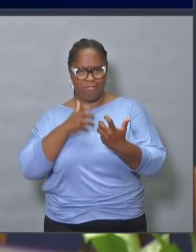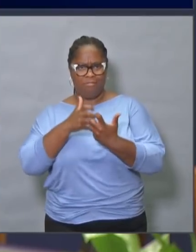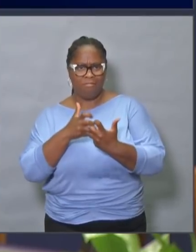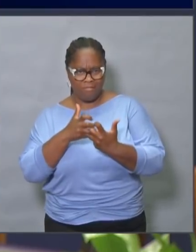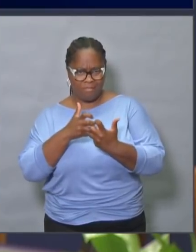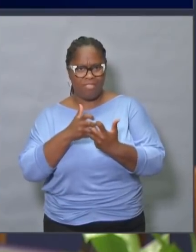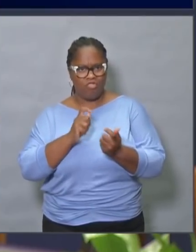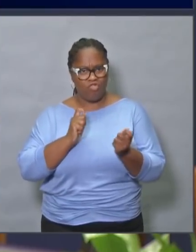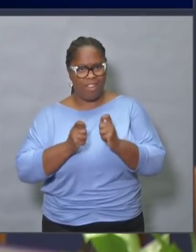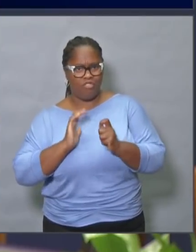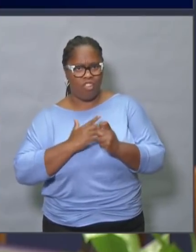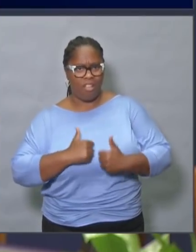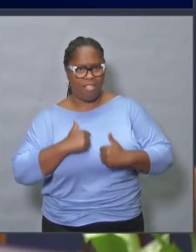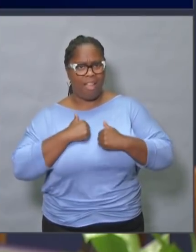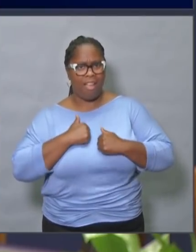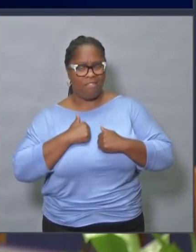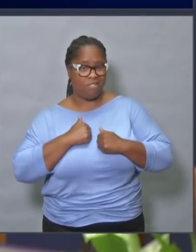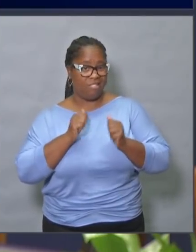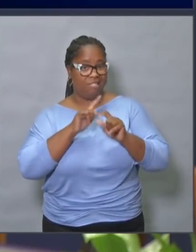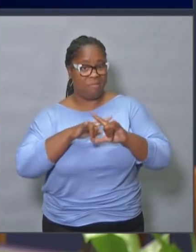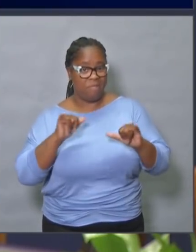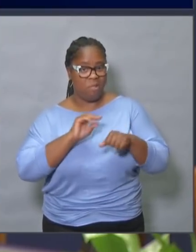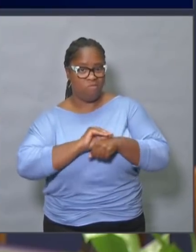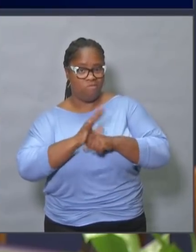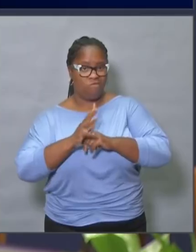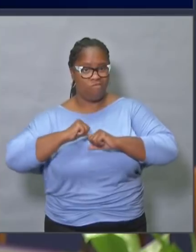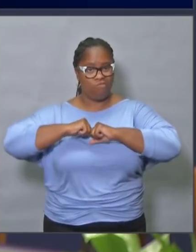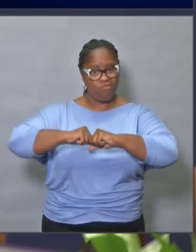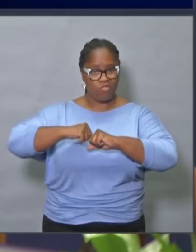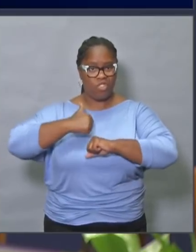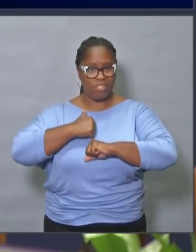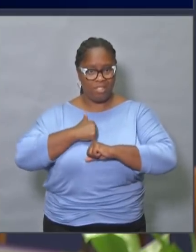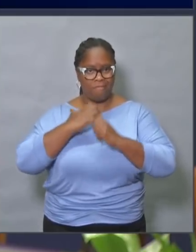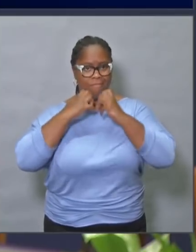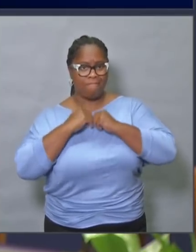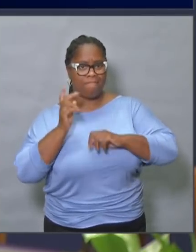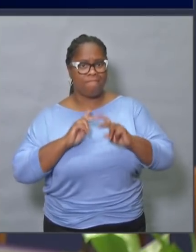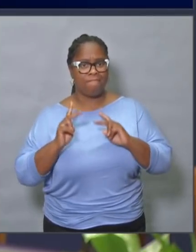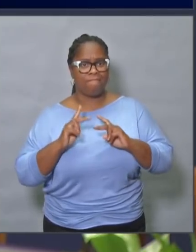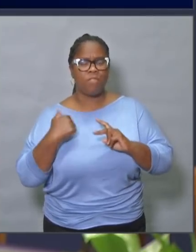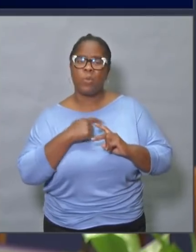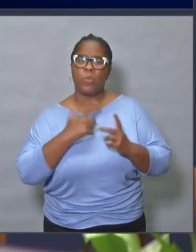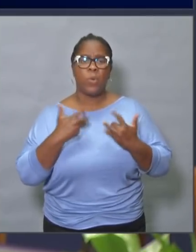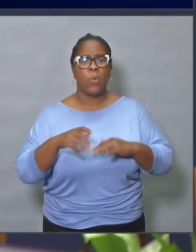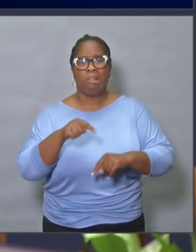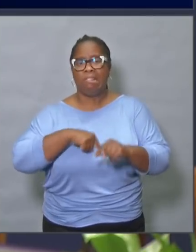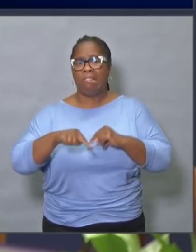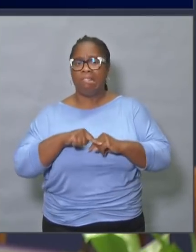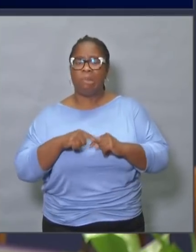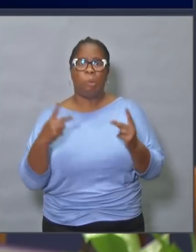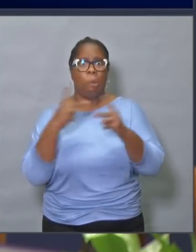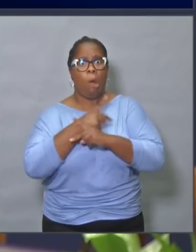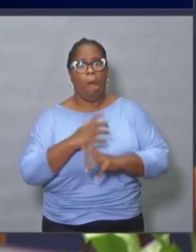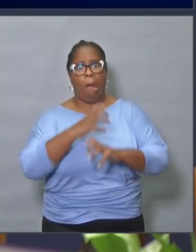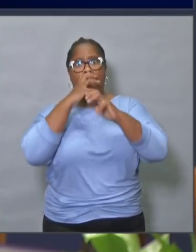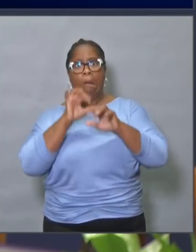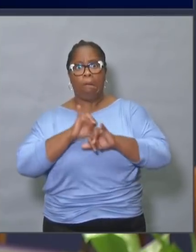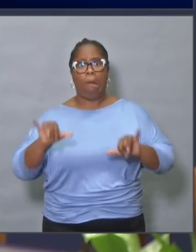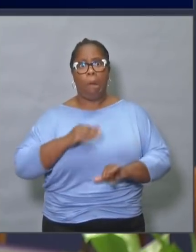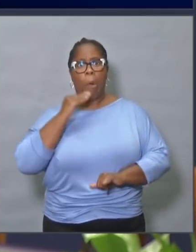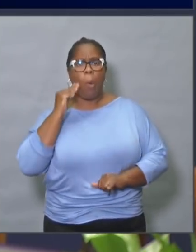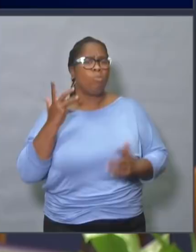protect ourselves and our loved ones. None of us want to revert to the more stringent safer at home orders, which means we